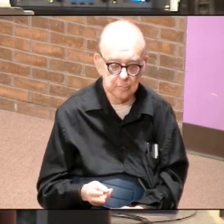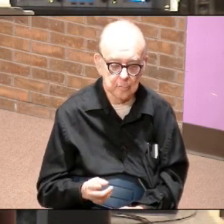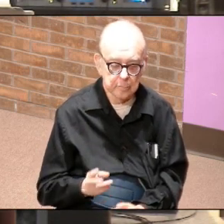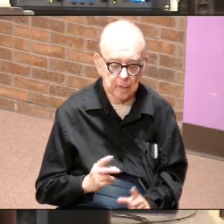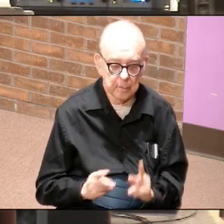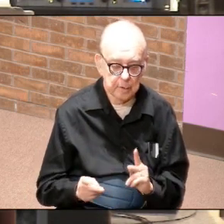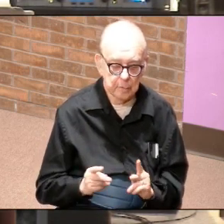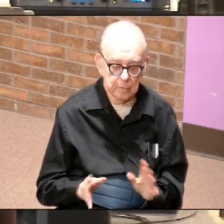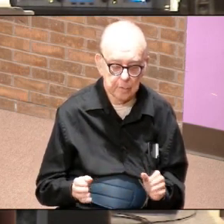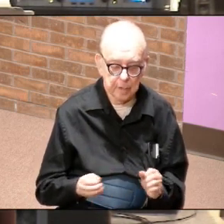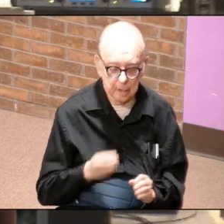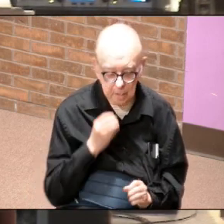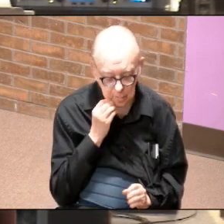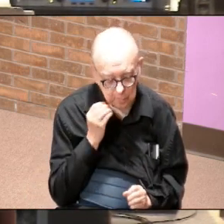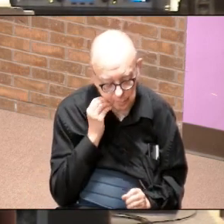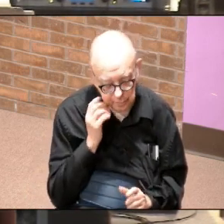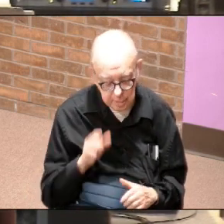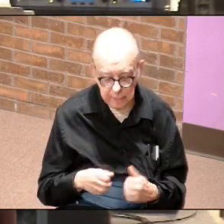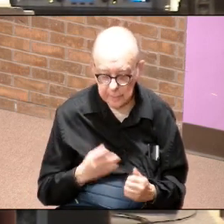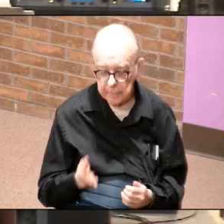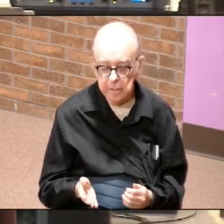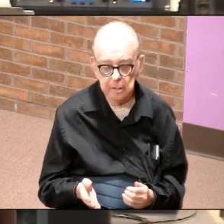there in the tents.